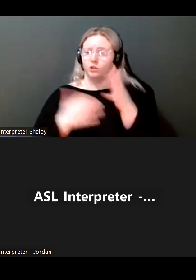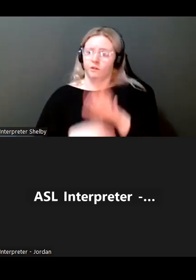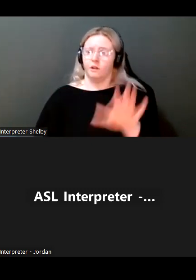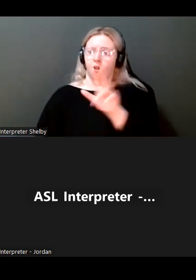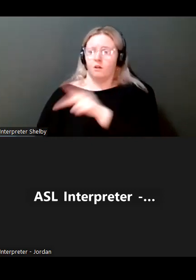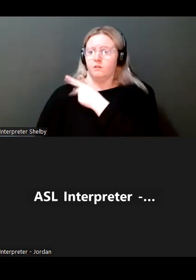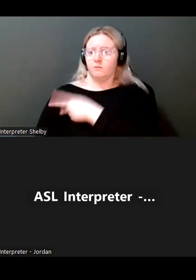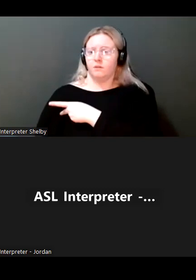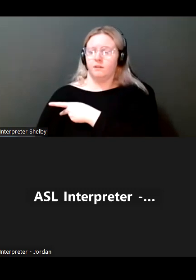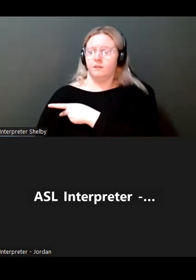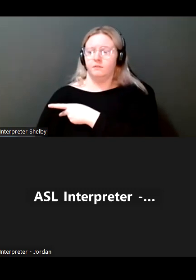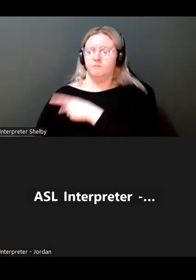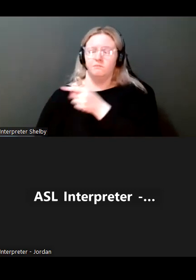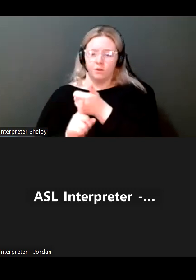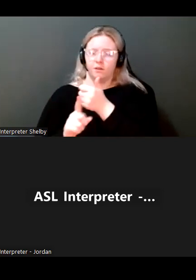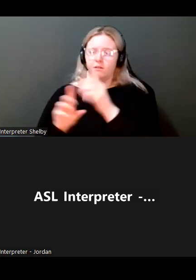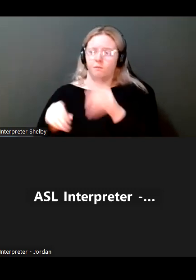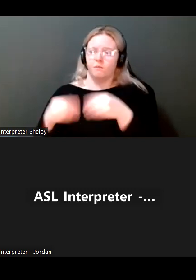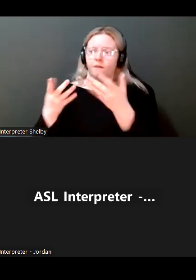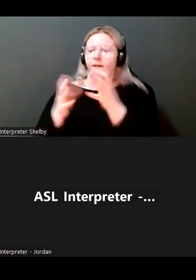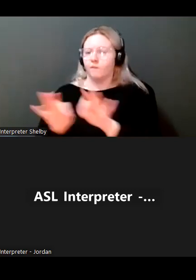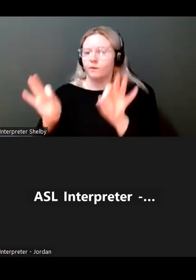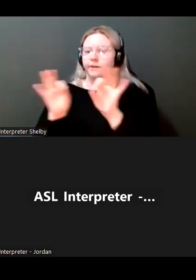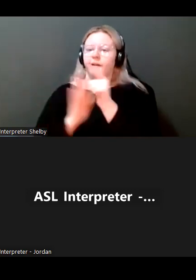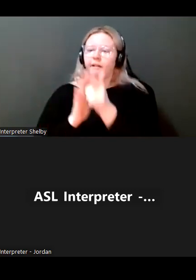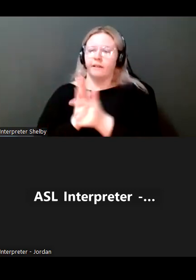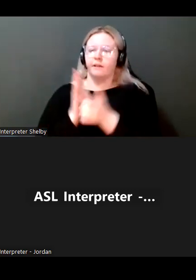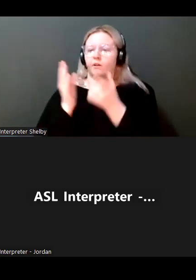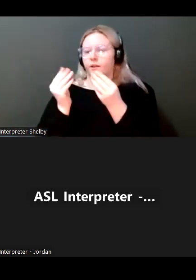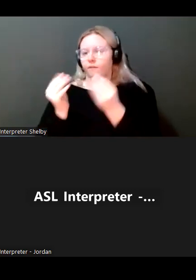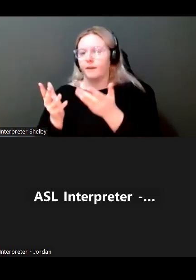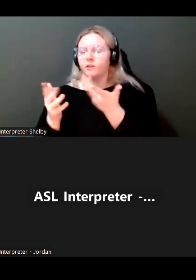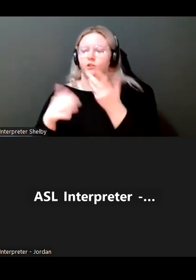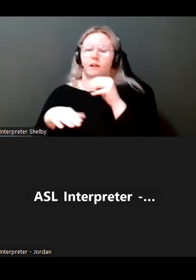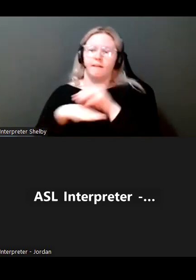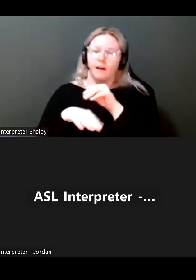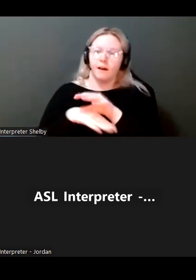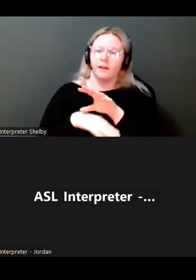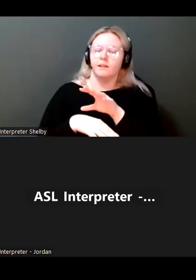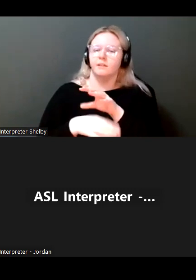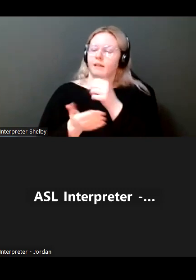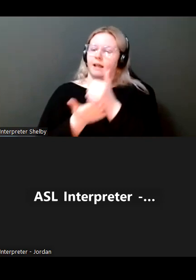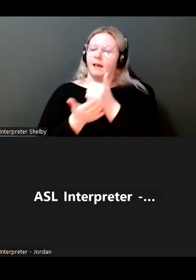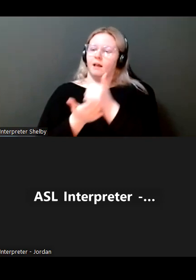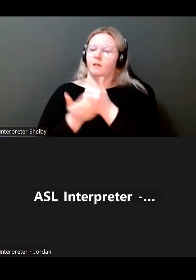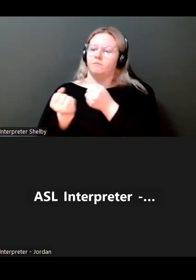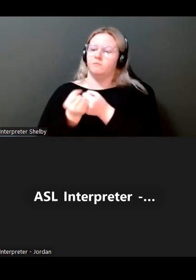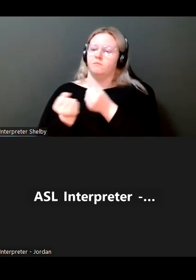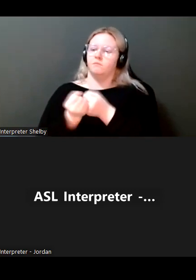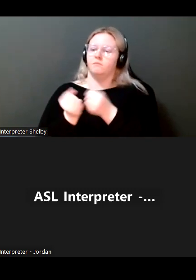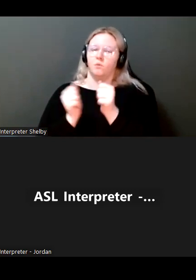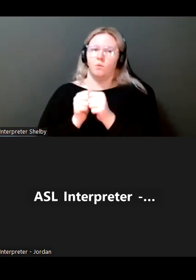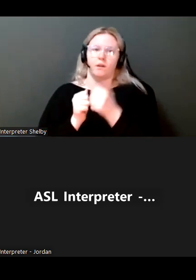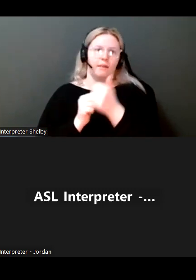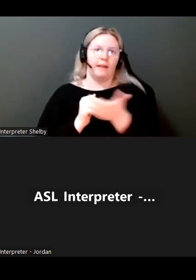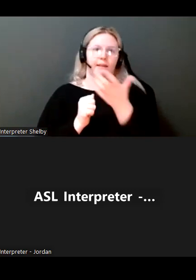of free legal information, advice, and help out with anything that could be